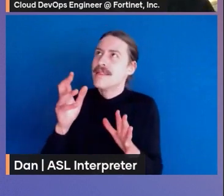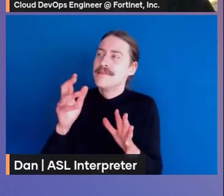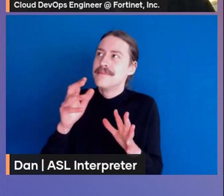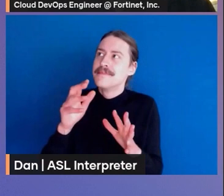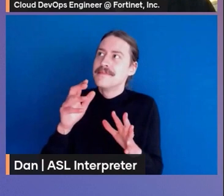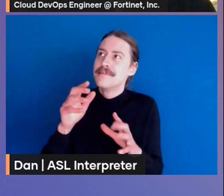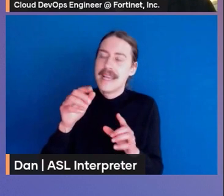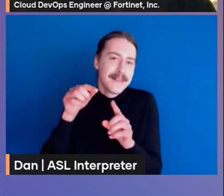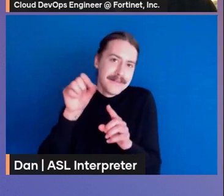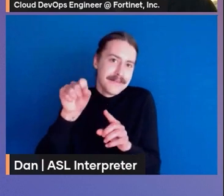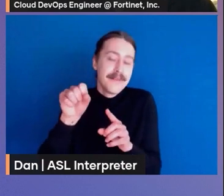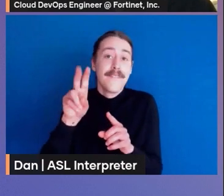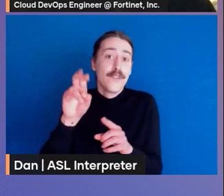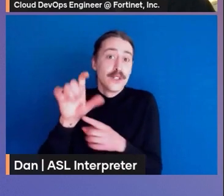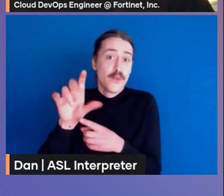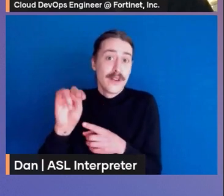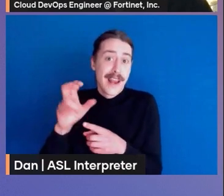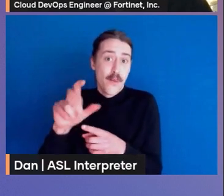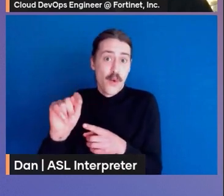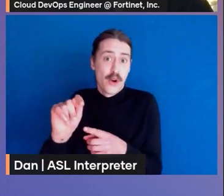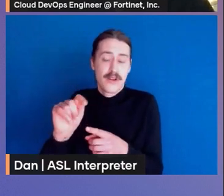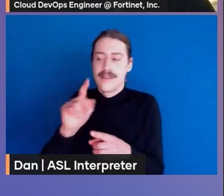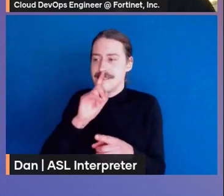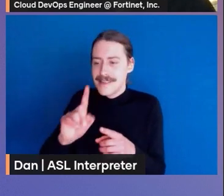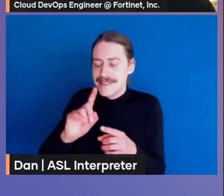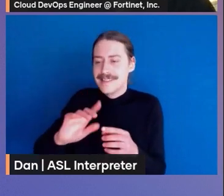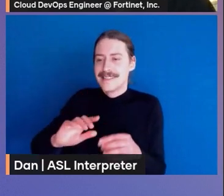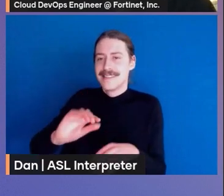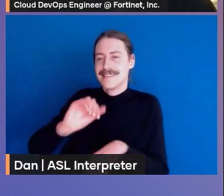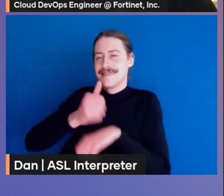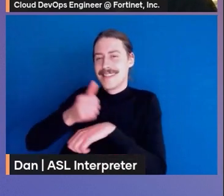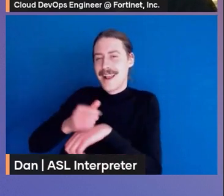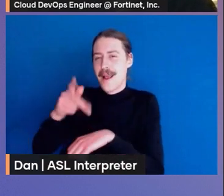is being defined by a name that's coming out of my variables file.